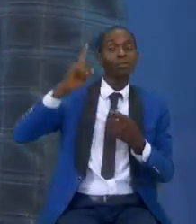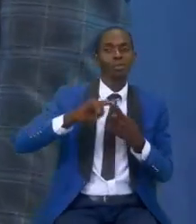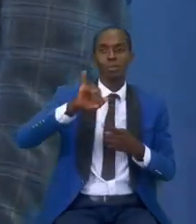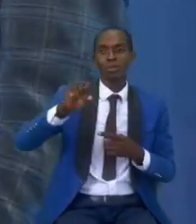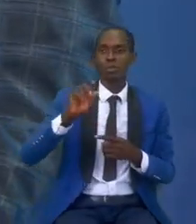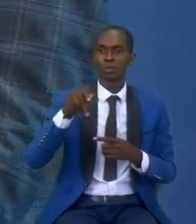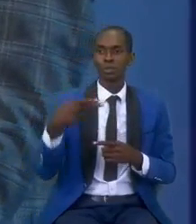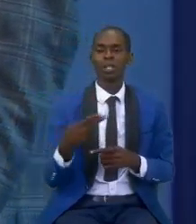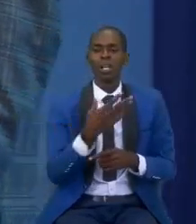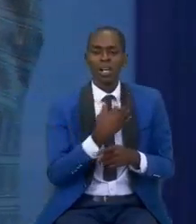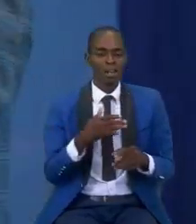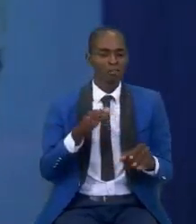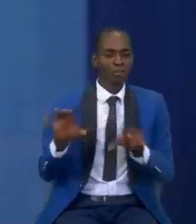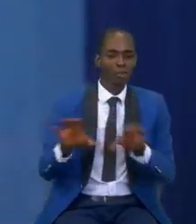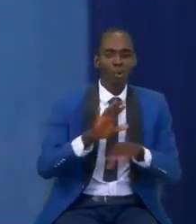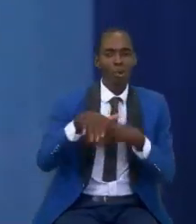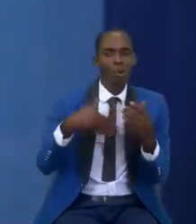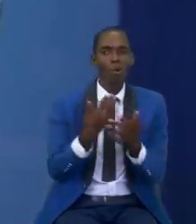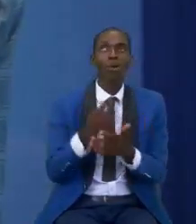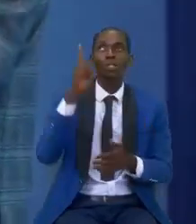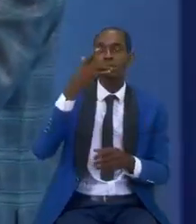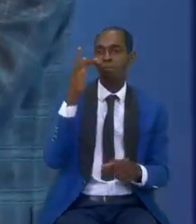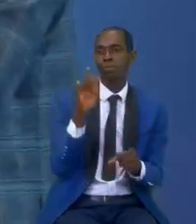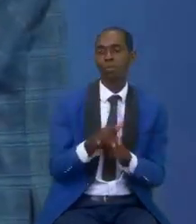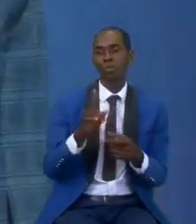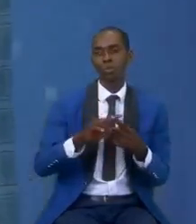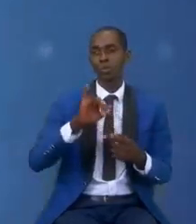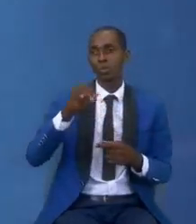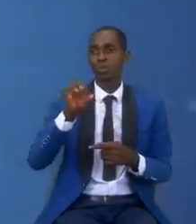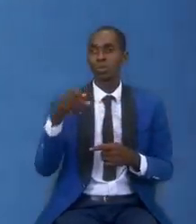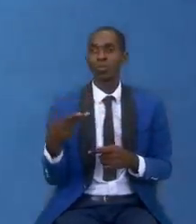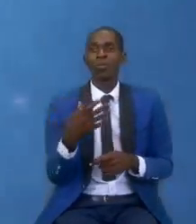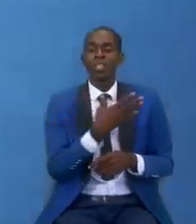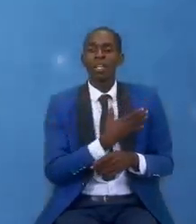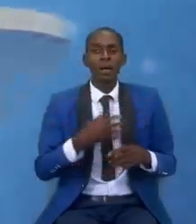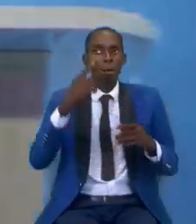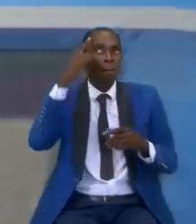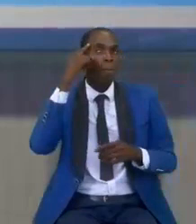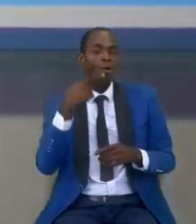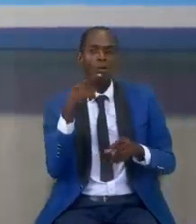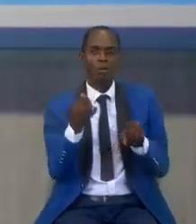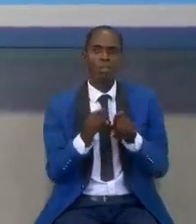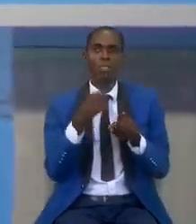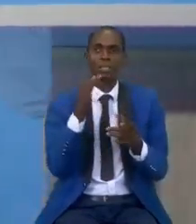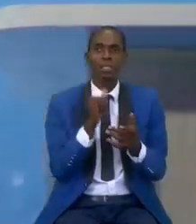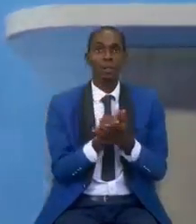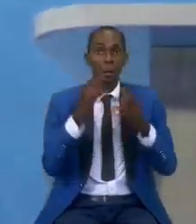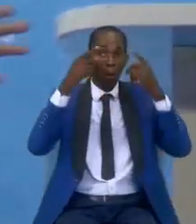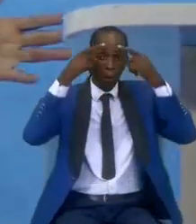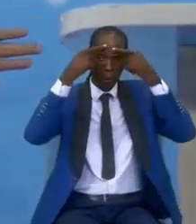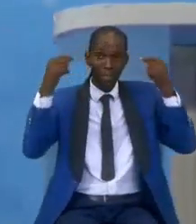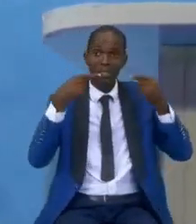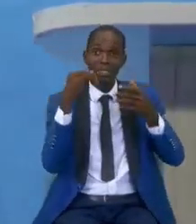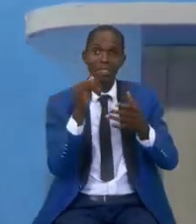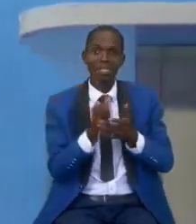seen the affliction of my people Israel, and I'm sending you, come down. I'm sending you to deliver them, liberate them. He